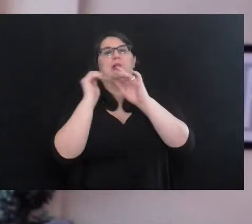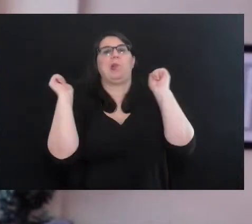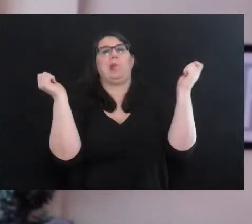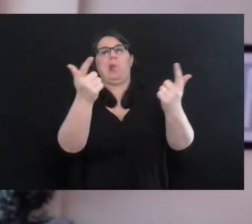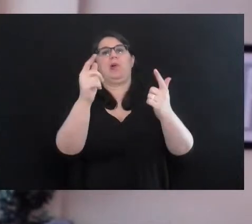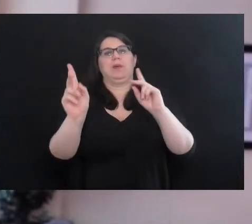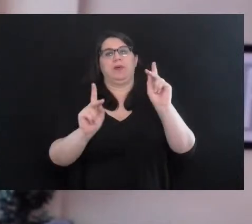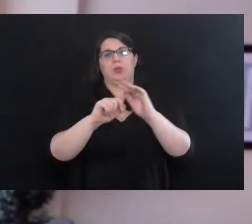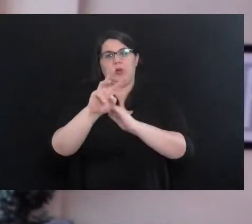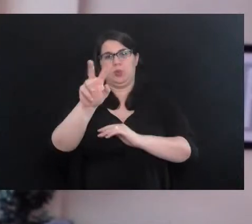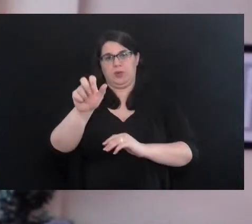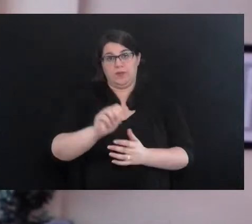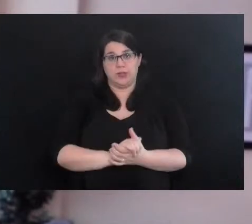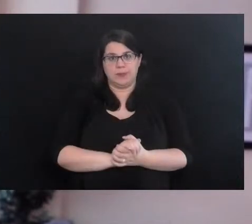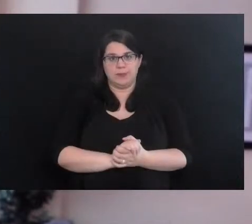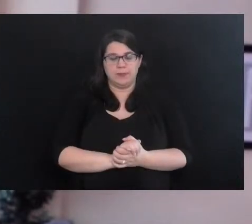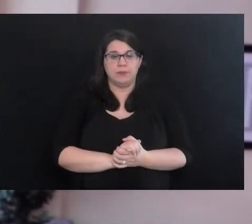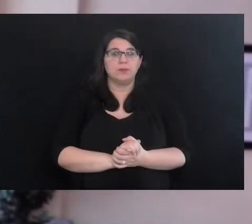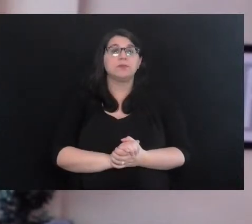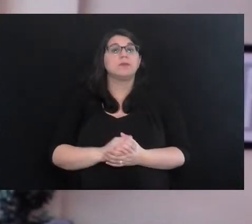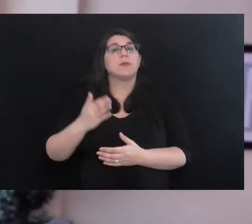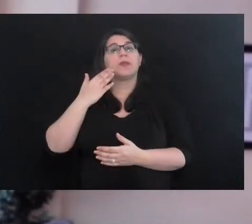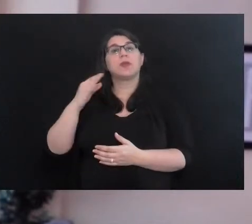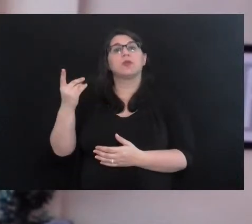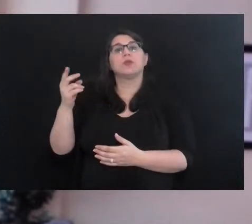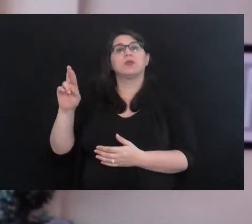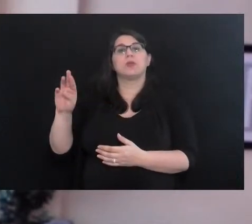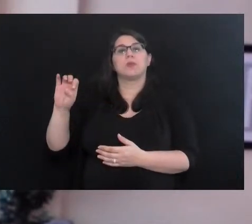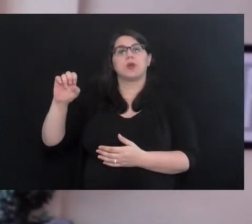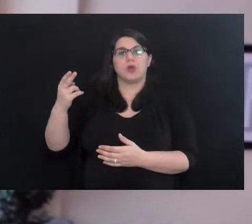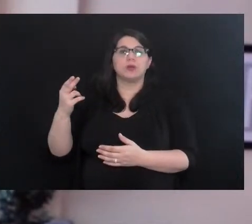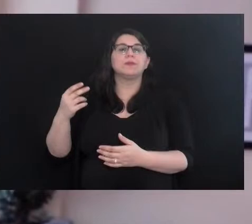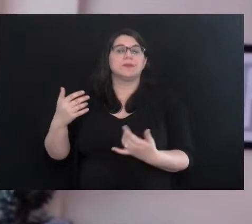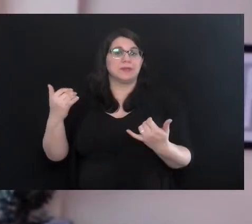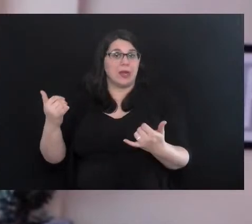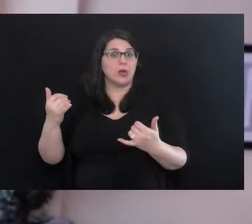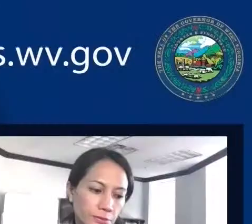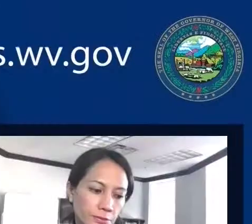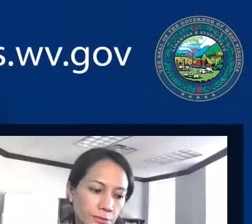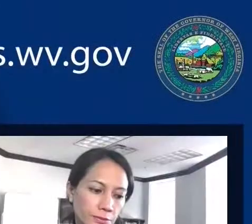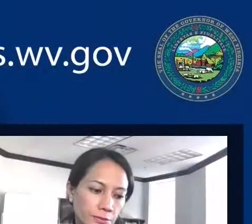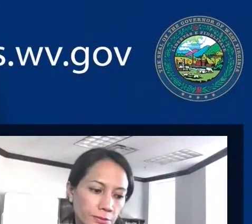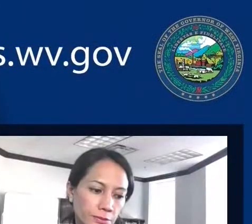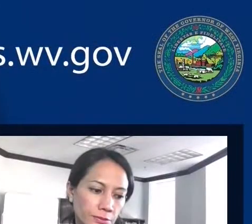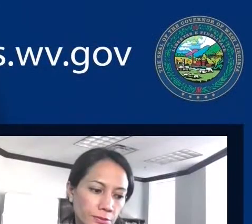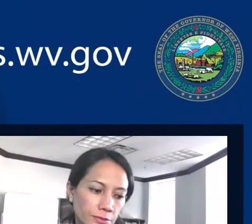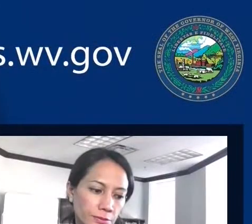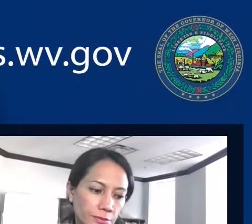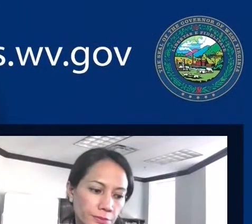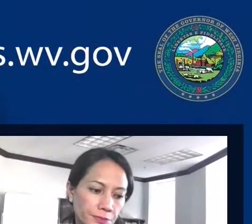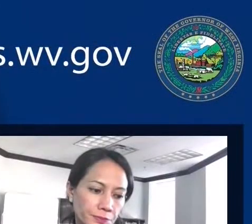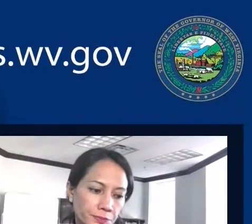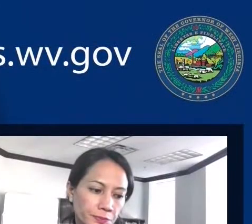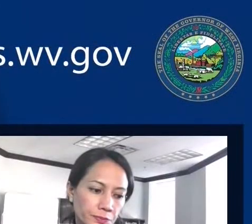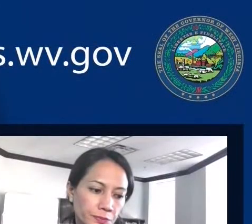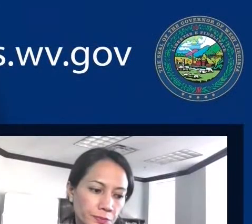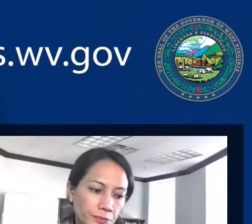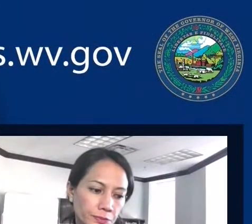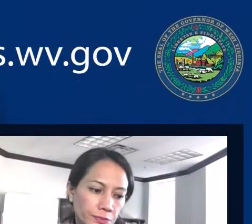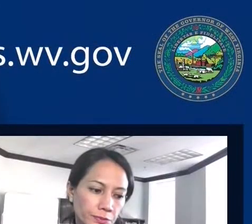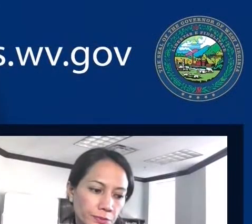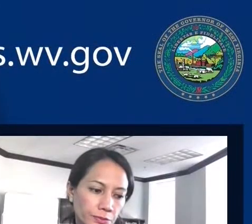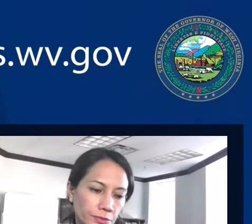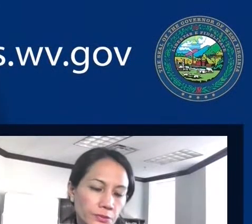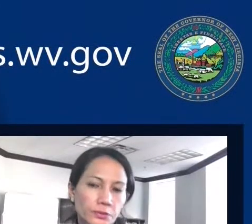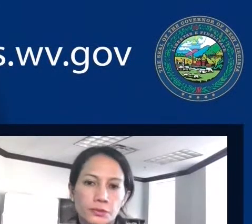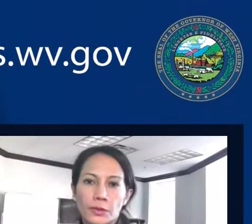Thank you. All right, thank you, Dr. Marsh. Secretary Bill Crouch and Dr. Ayn Amjad are also joining us today and are available for questions. We'll now go to questions from